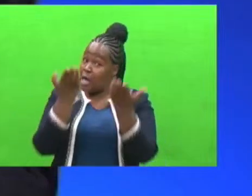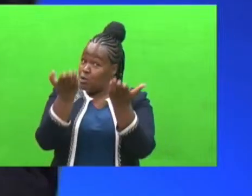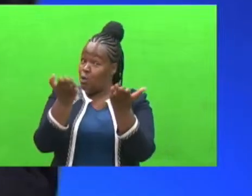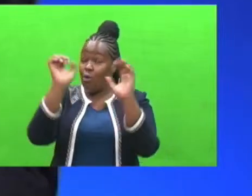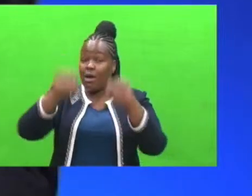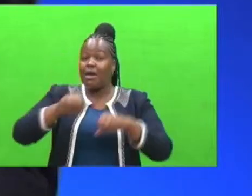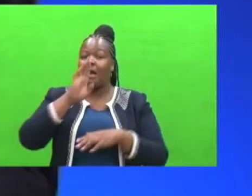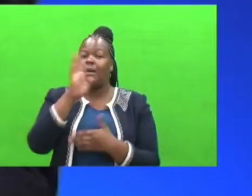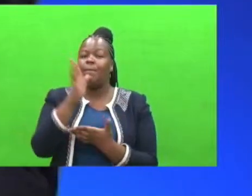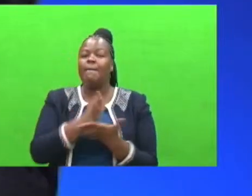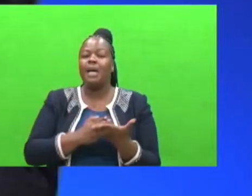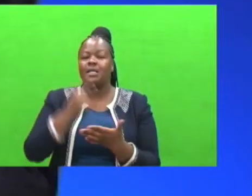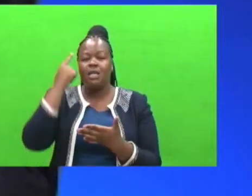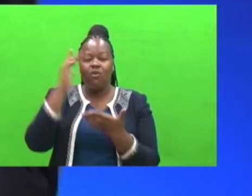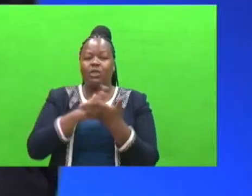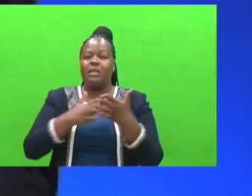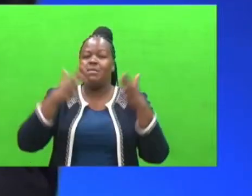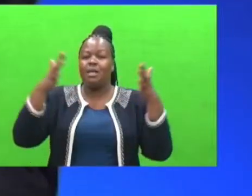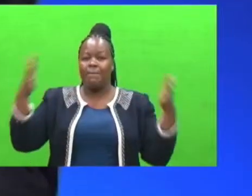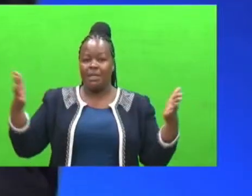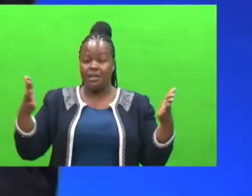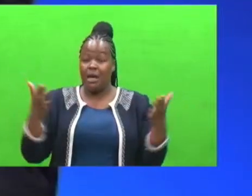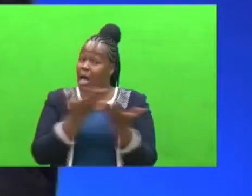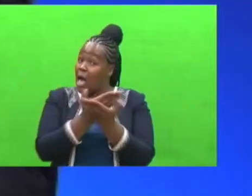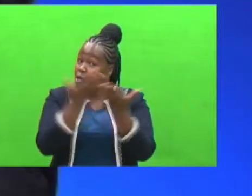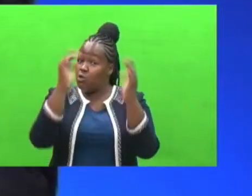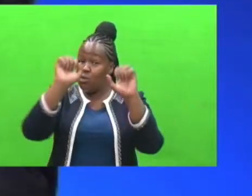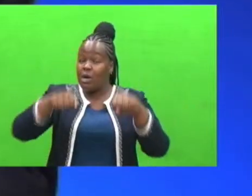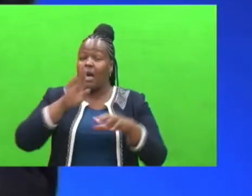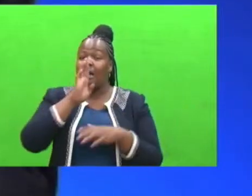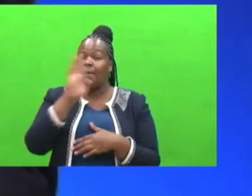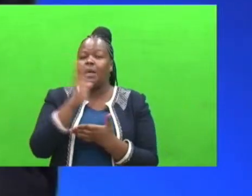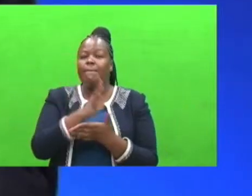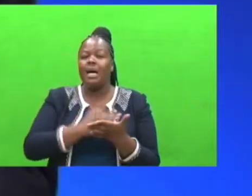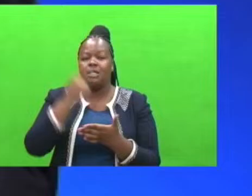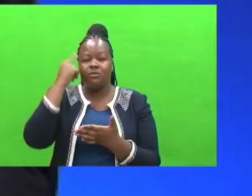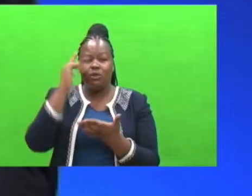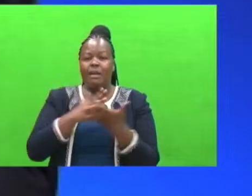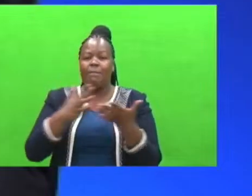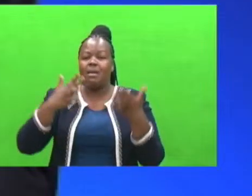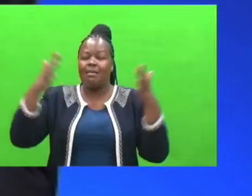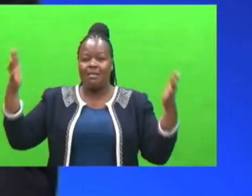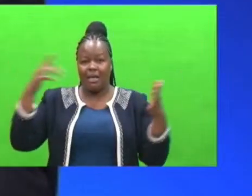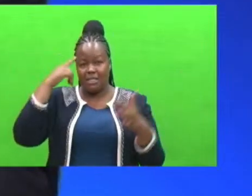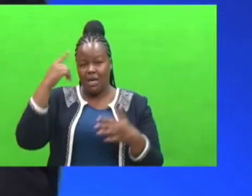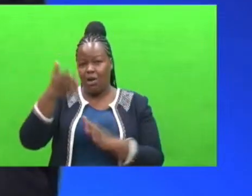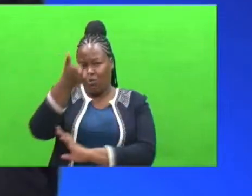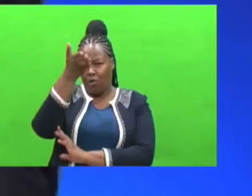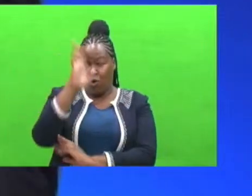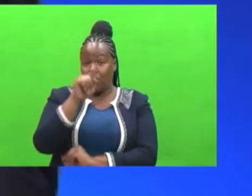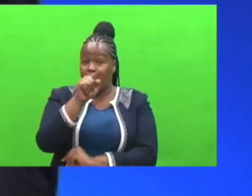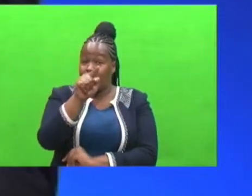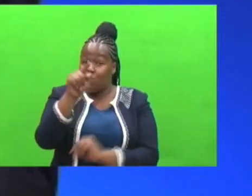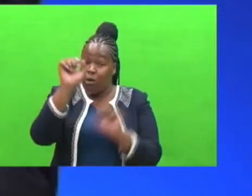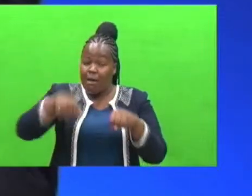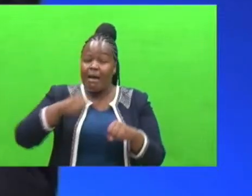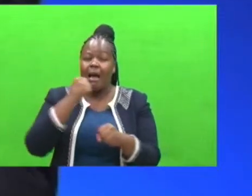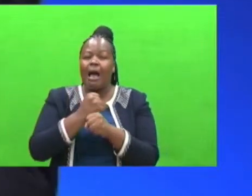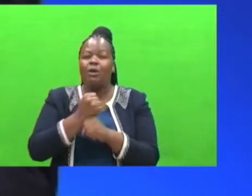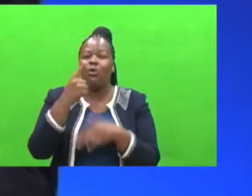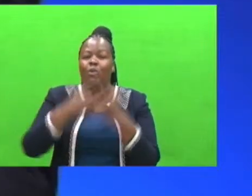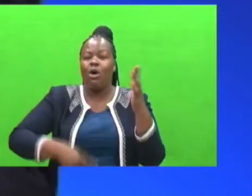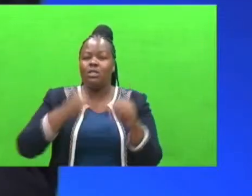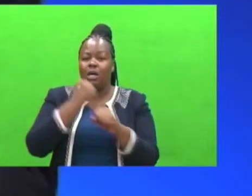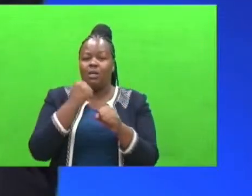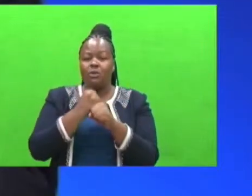of something big for God. You can be part of something great for God. What can you do to personally make these